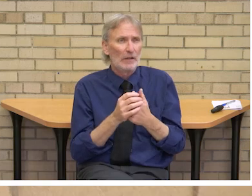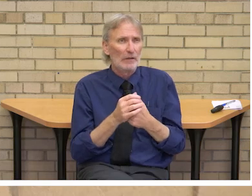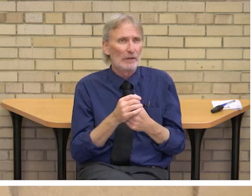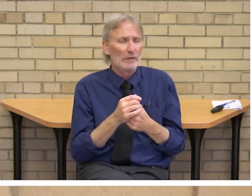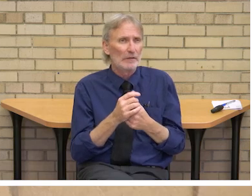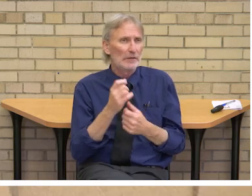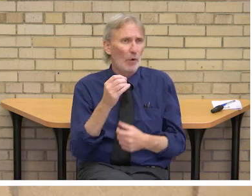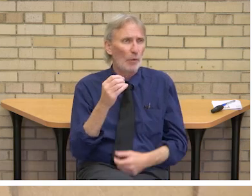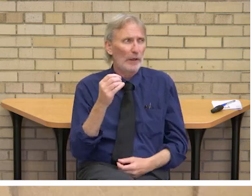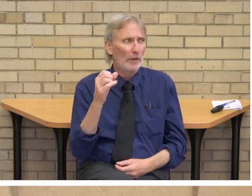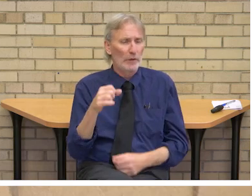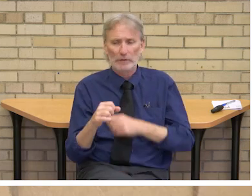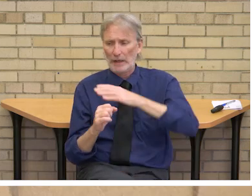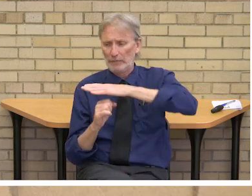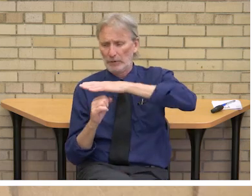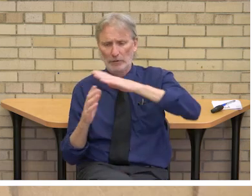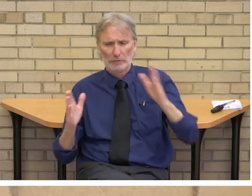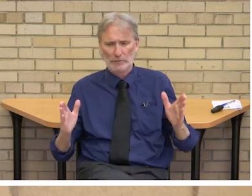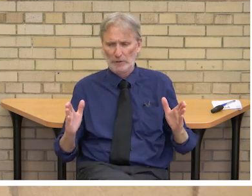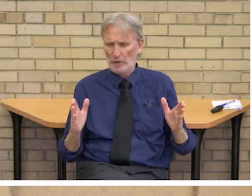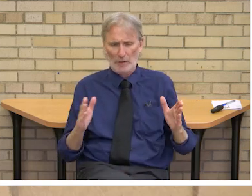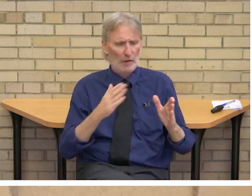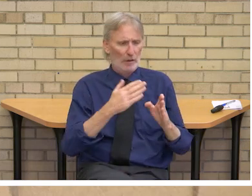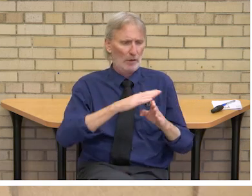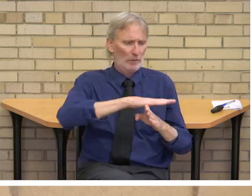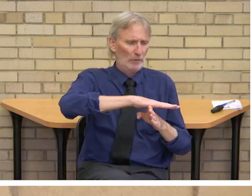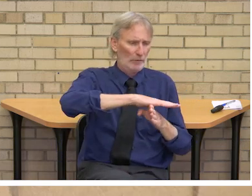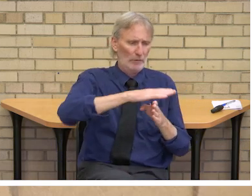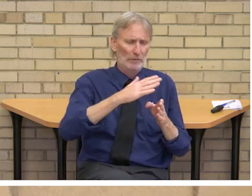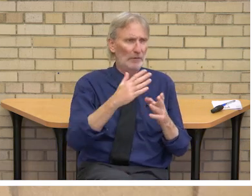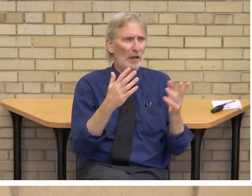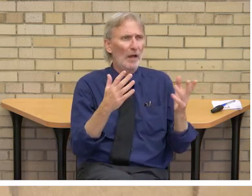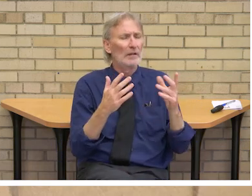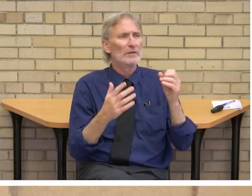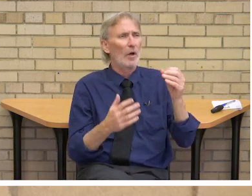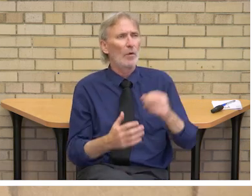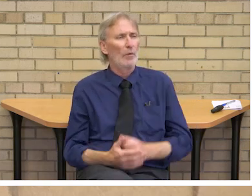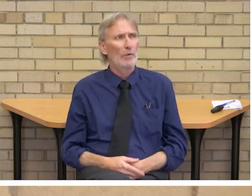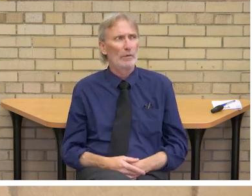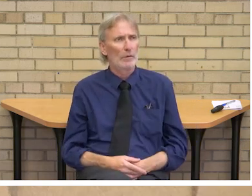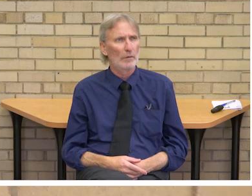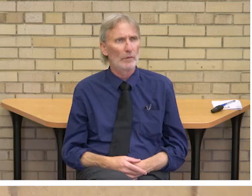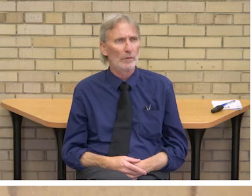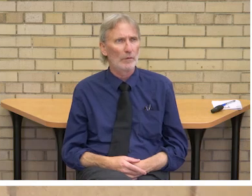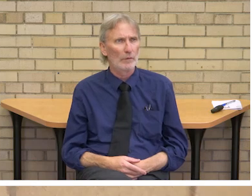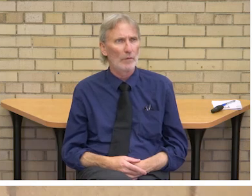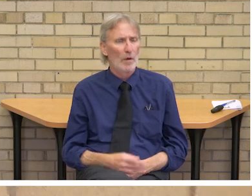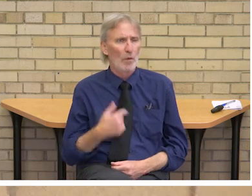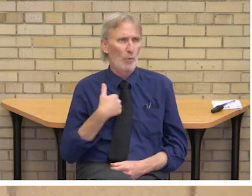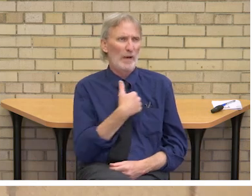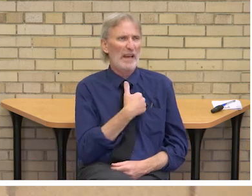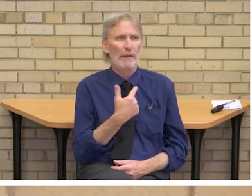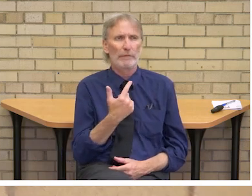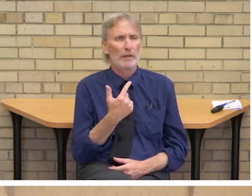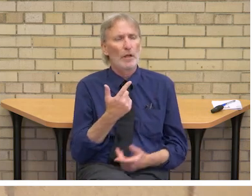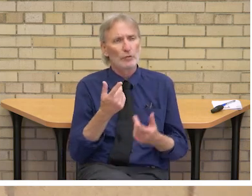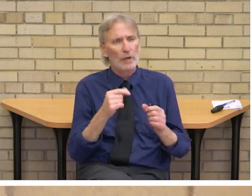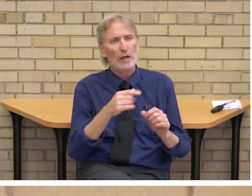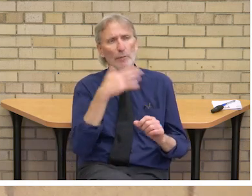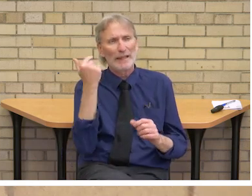that capacity, as we've said a few times, we've kind of maximize what we can,